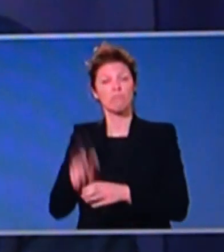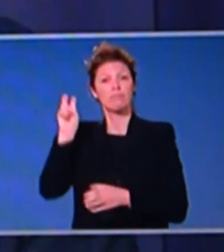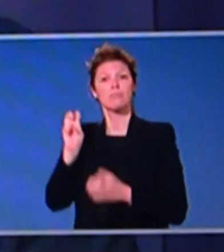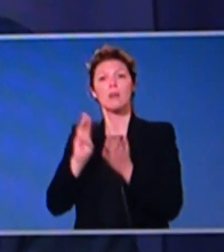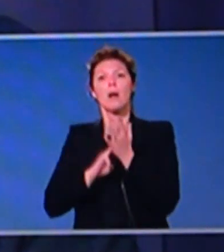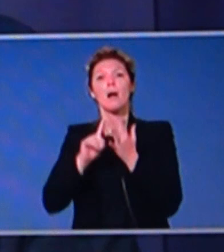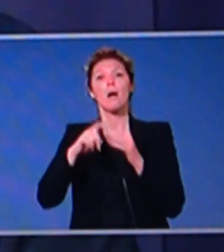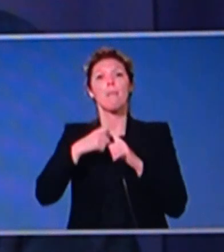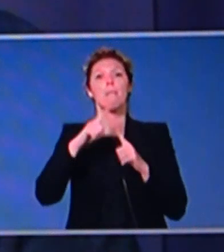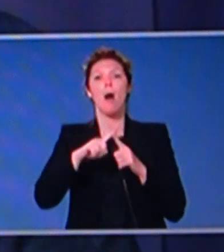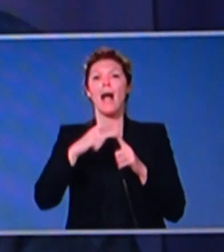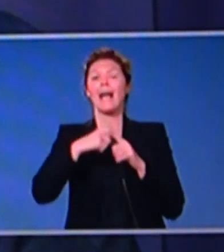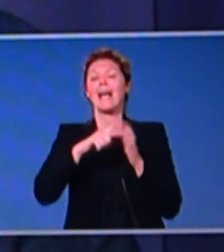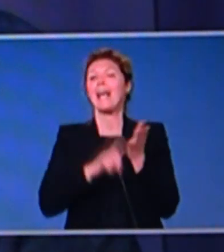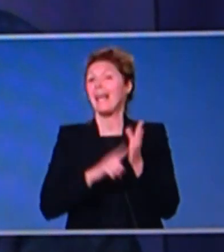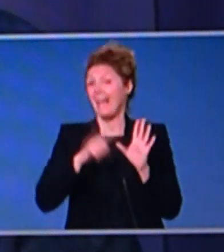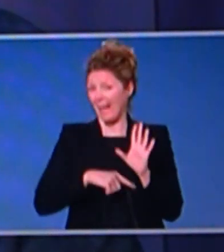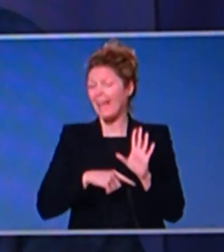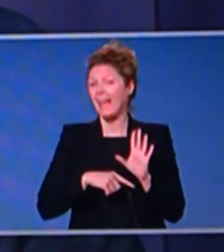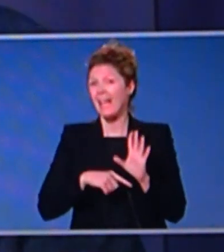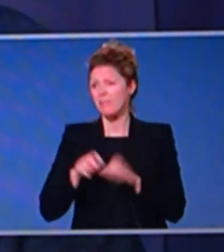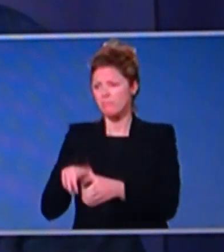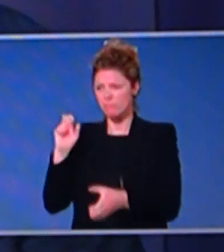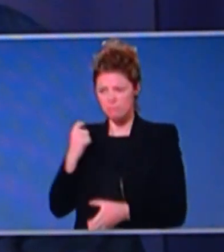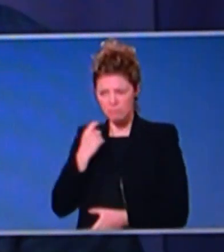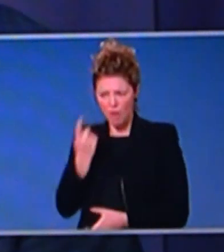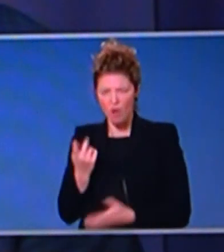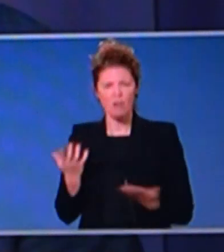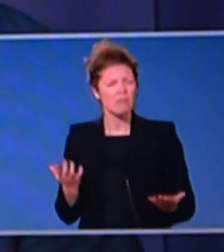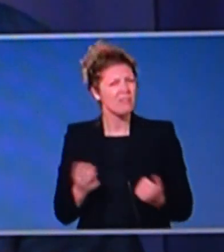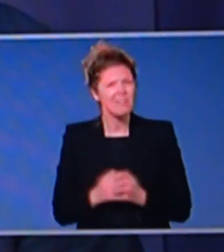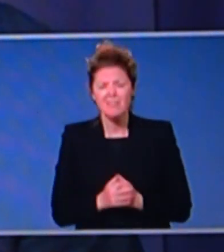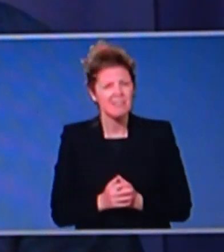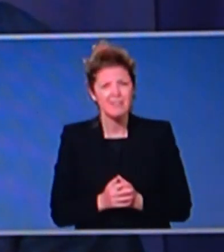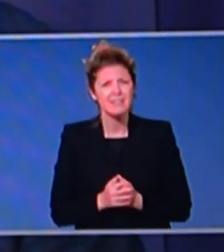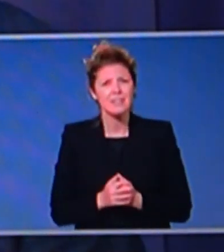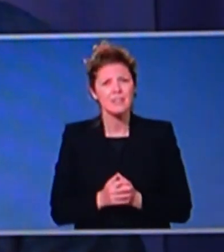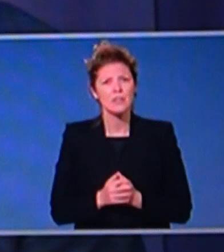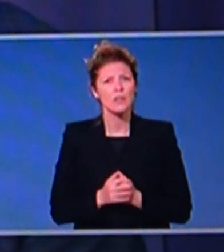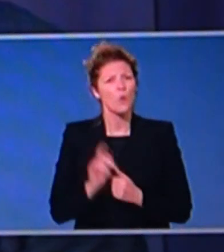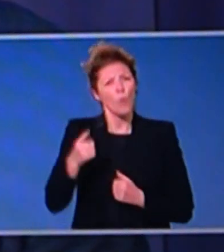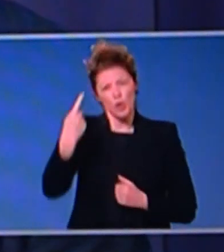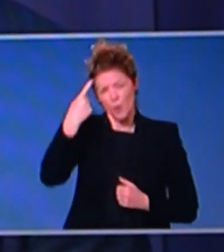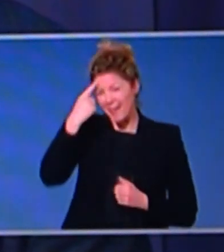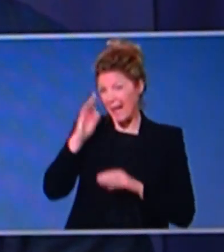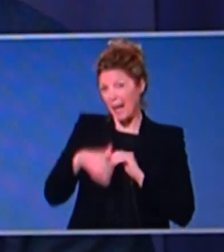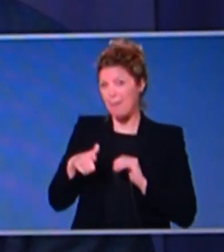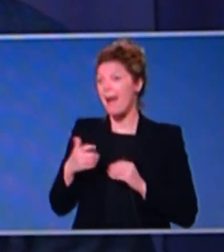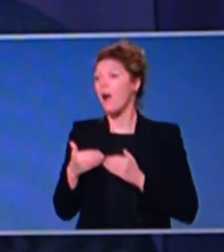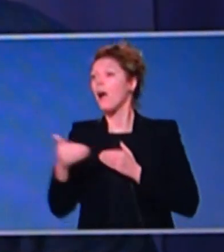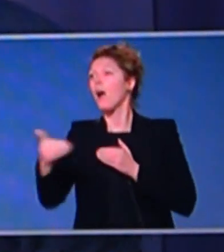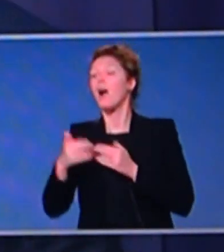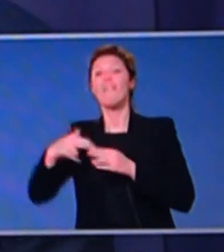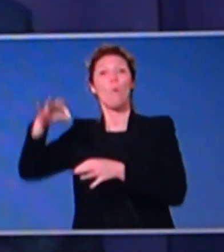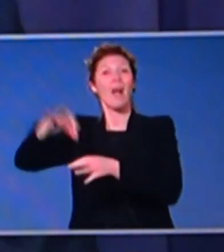What relevance would you ascribe in terms of a test or whatever, the outcome of the subsequent by-election in the current